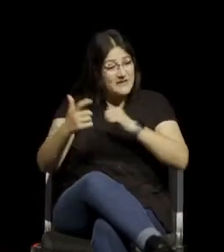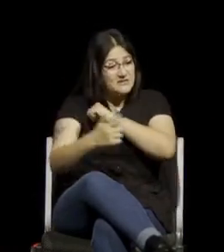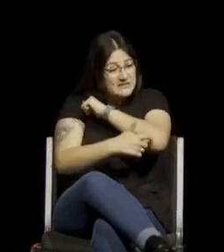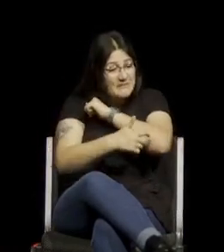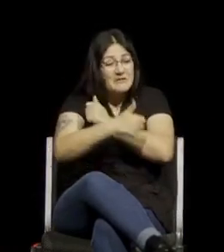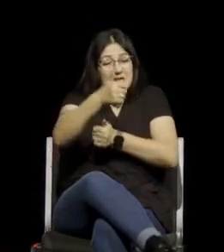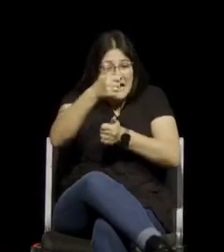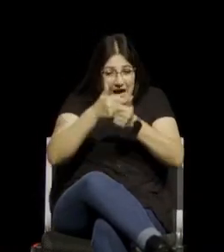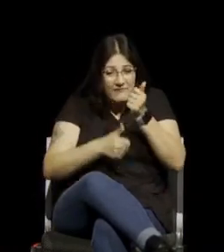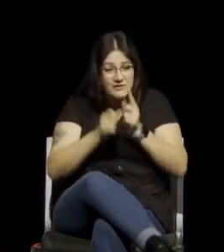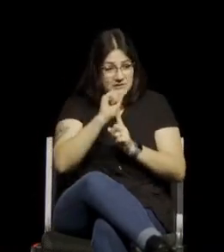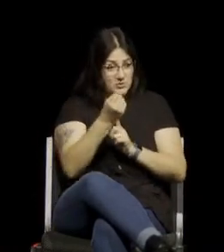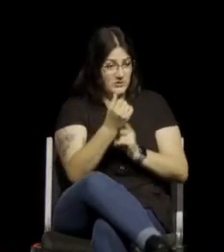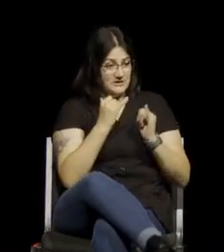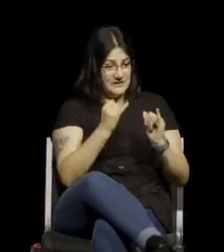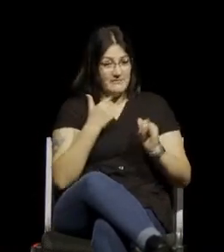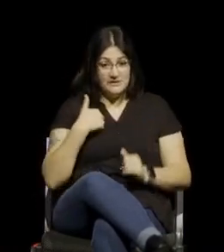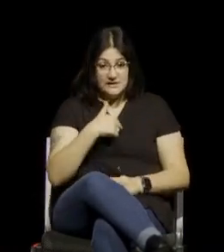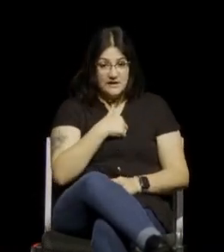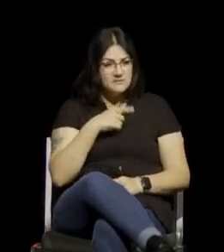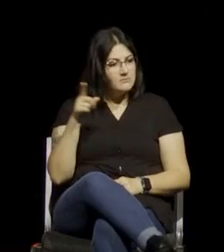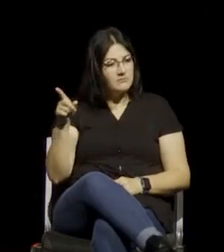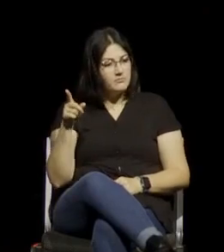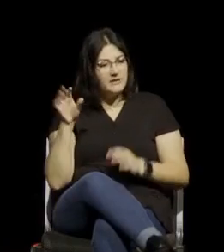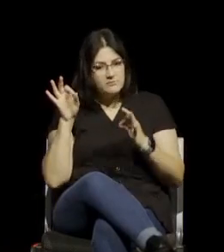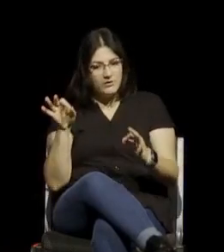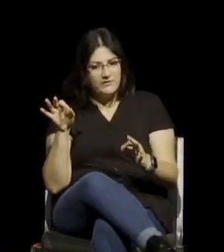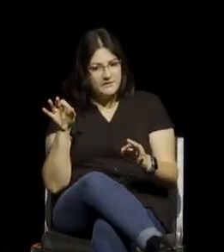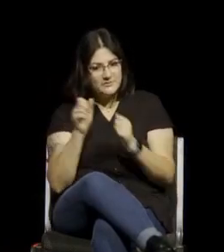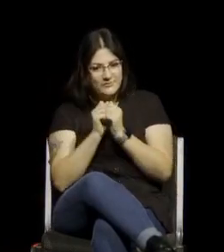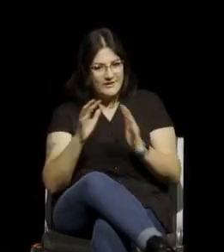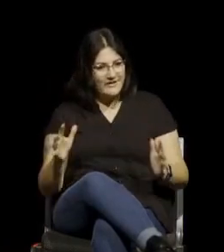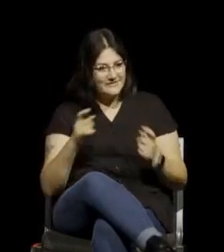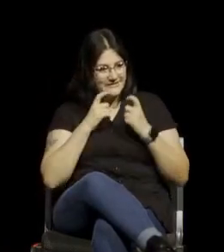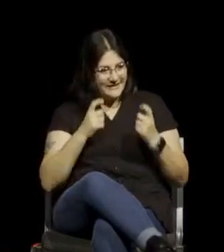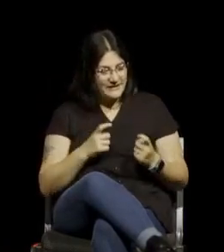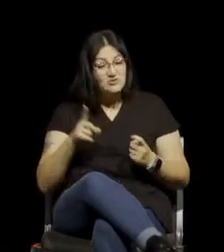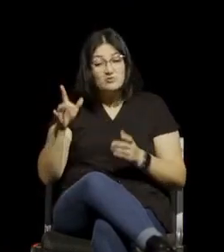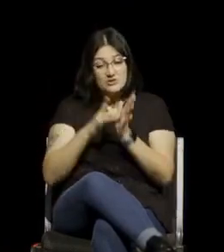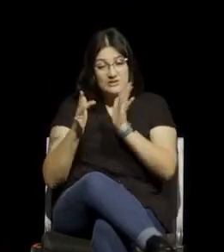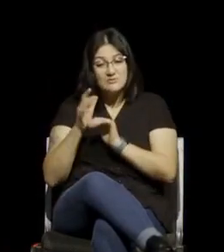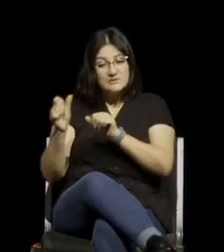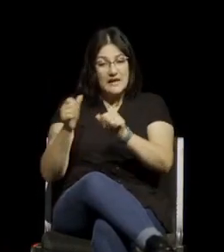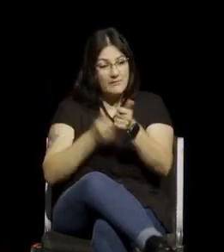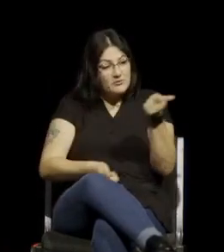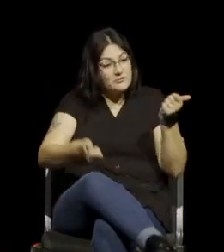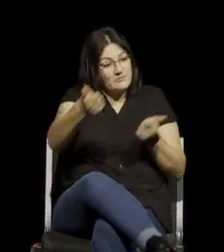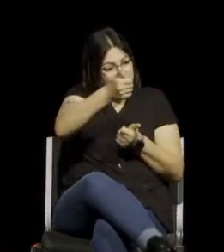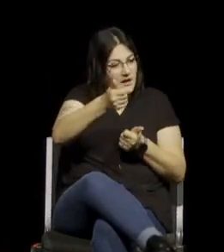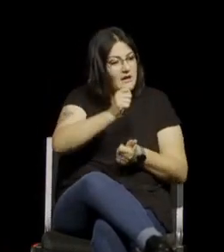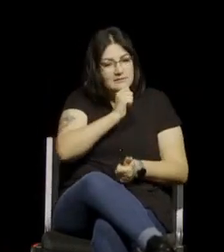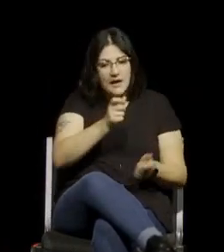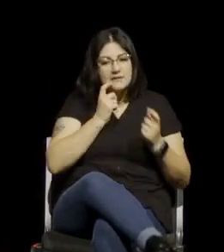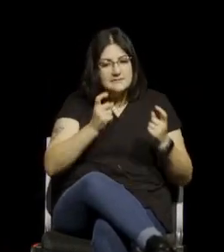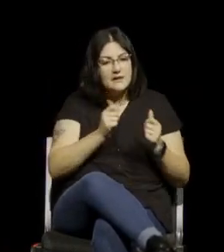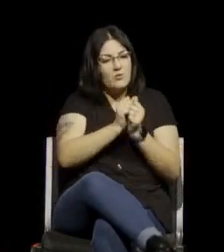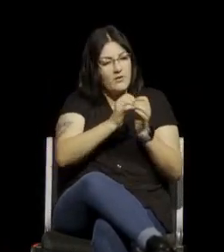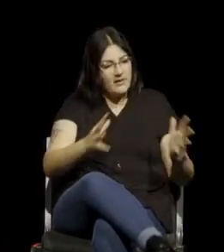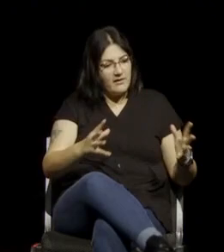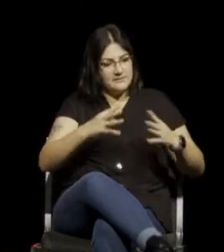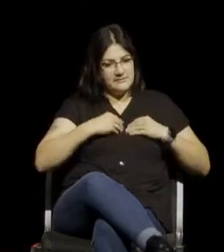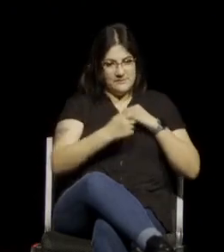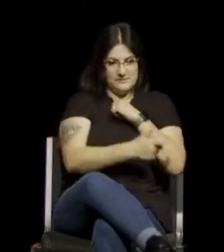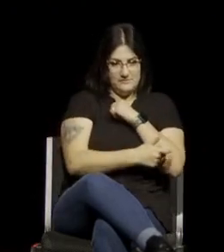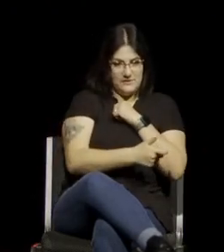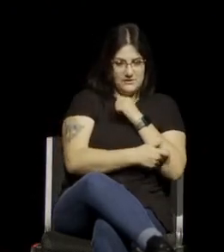way, just as we are, yet without sin. So Jesus was able to conquer sin without giving in to temptation.